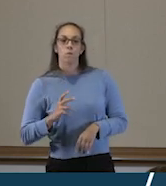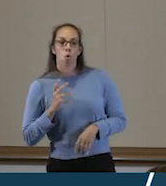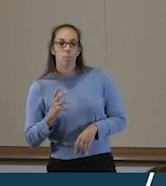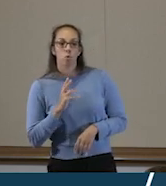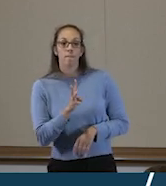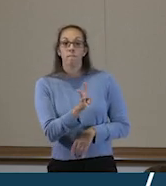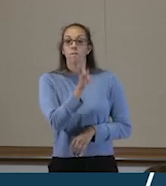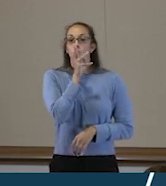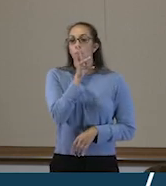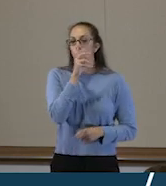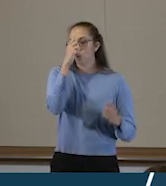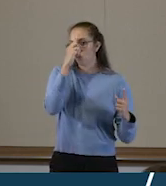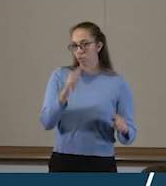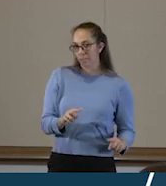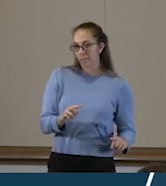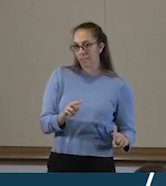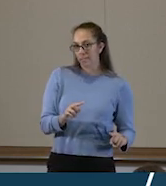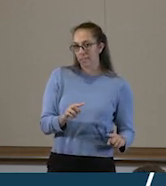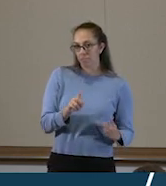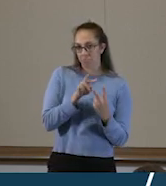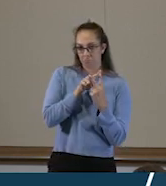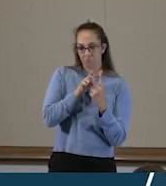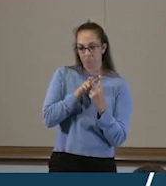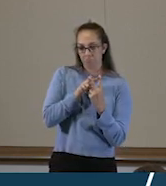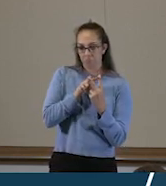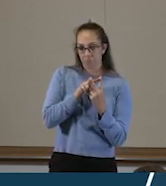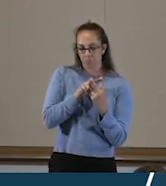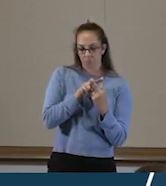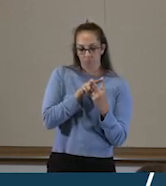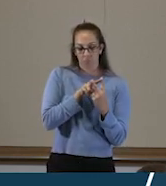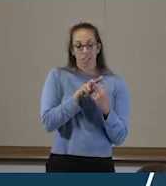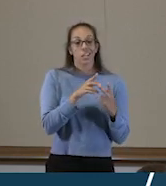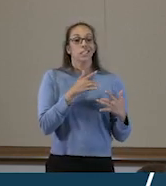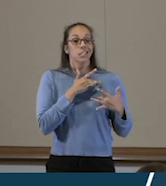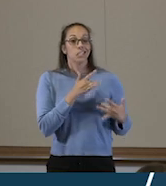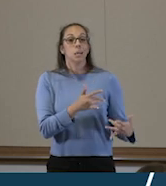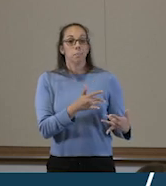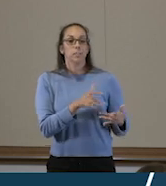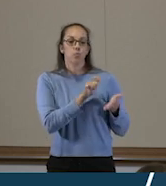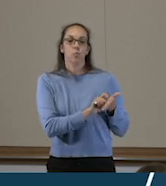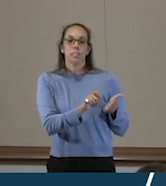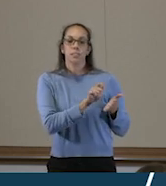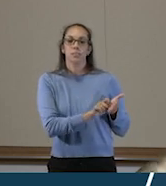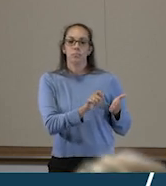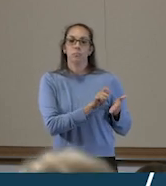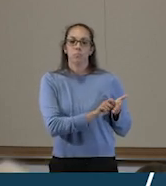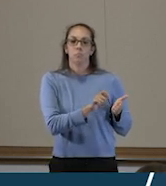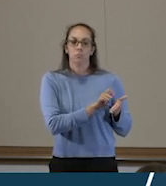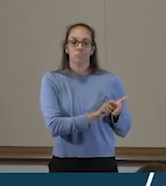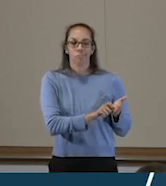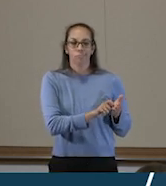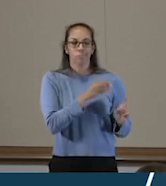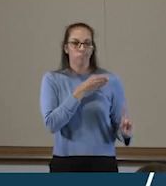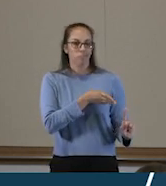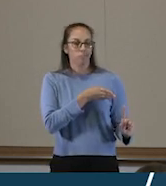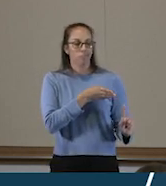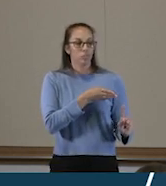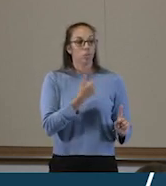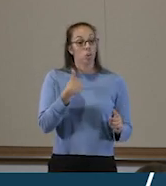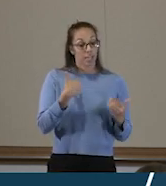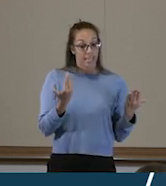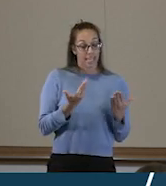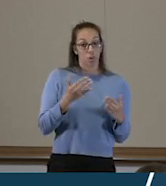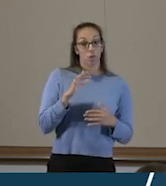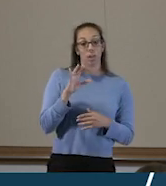verbal agreement. Most often I see it used as a written formal agreement. That's what we at Disability Rights Florida do. I